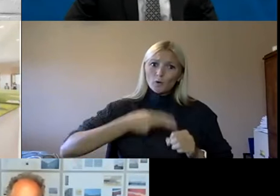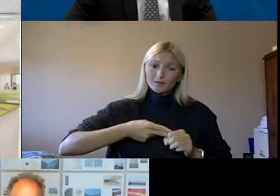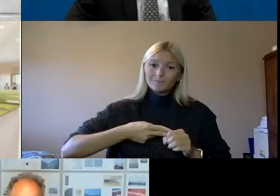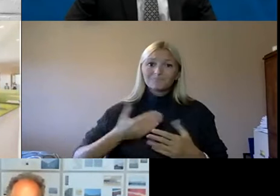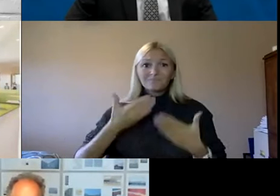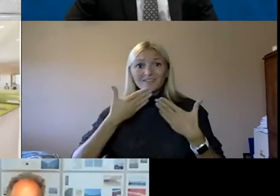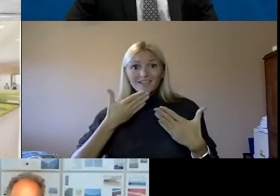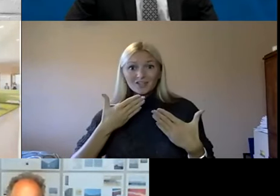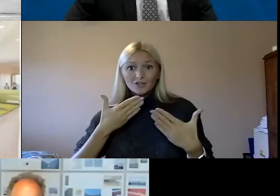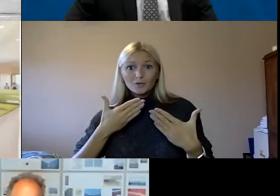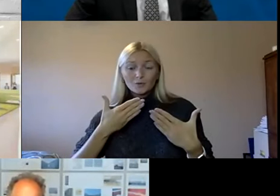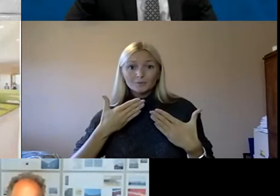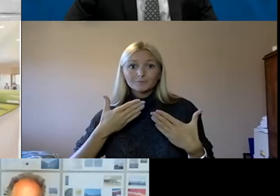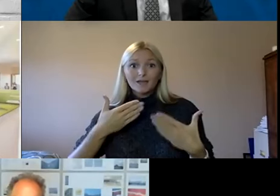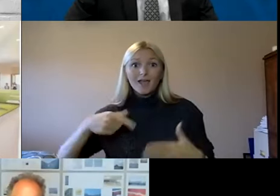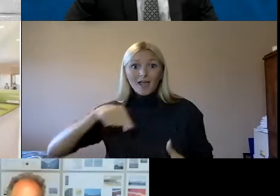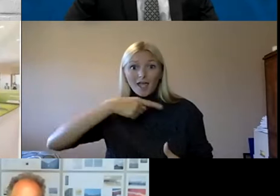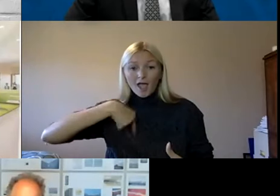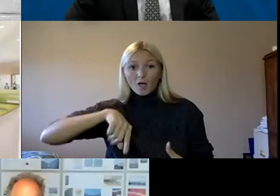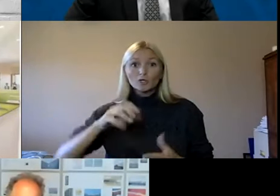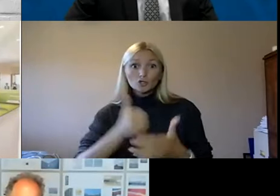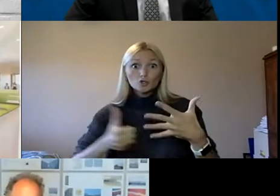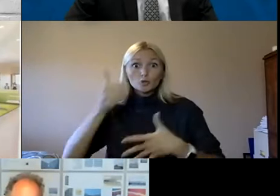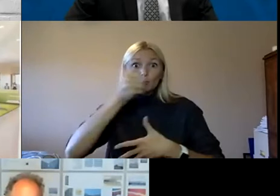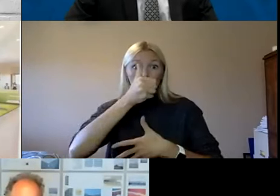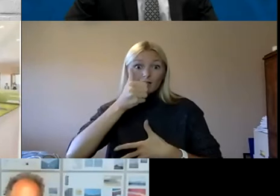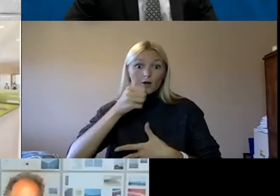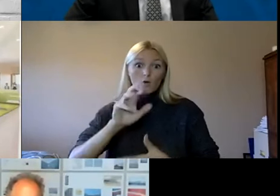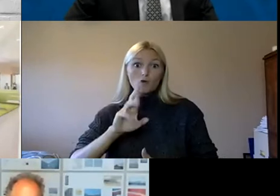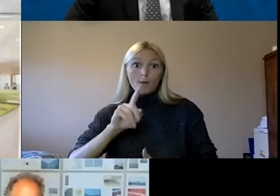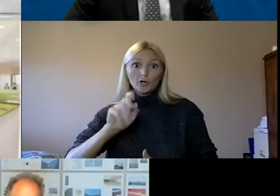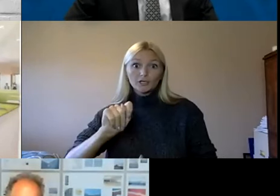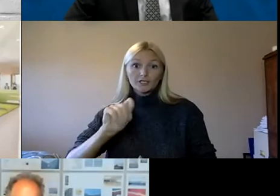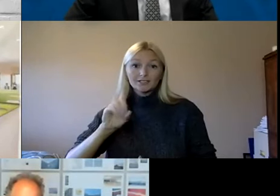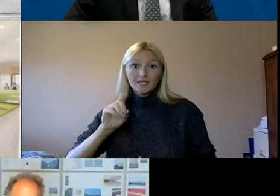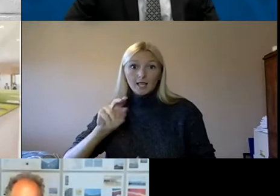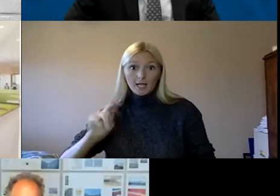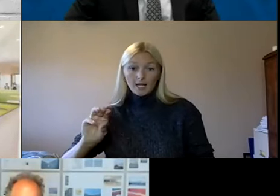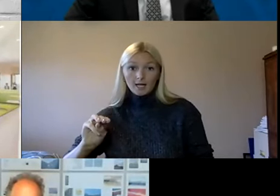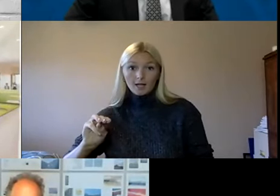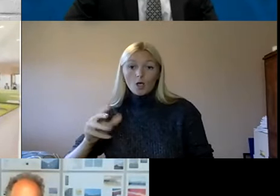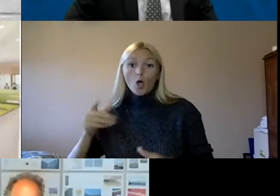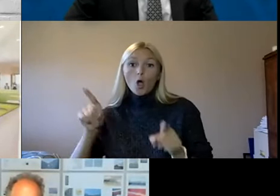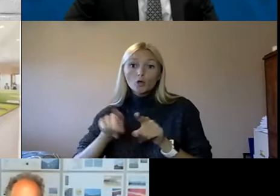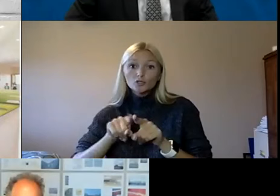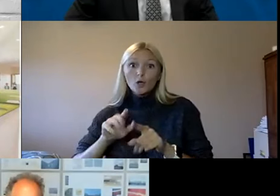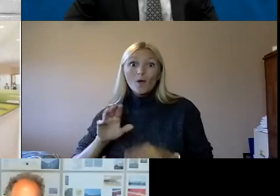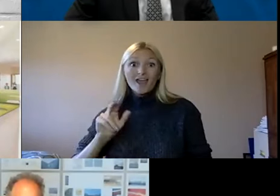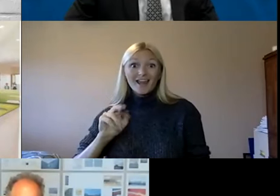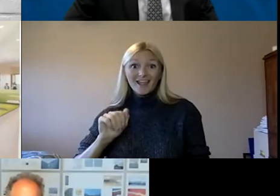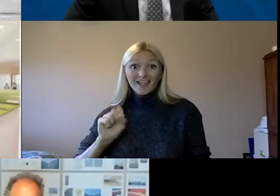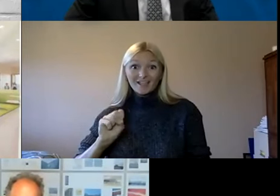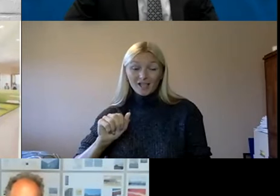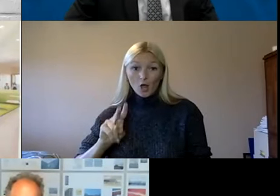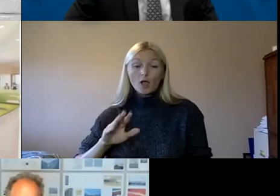Thank you to our Nassau-Bosie District Superintendent, Dr. Robert Dillon, as well as the Nassau-Bosie Board for their